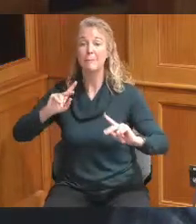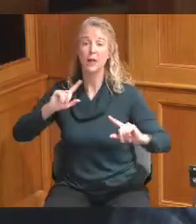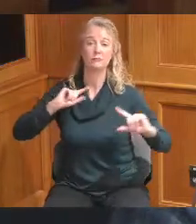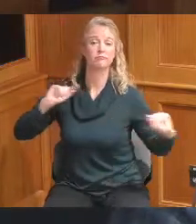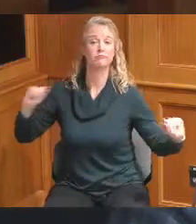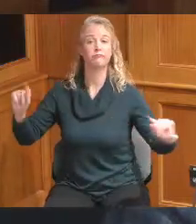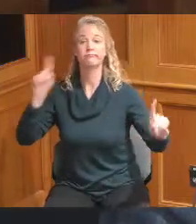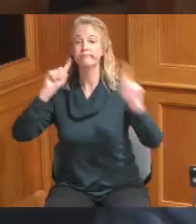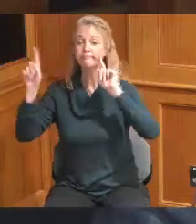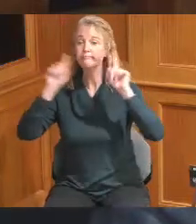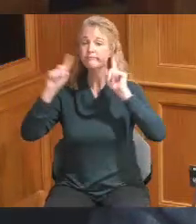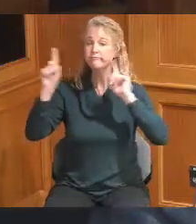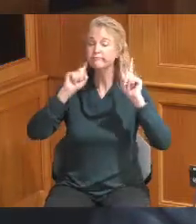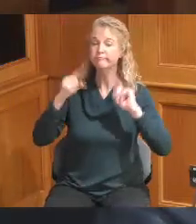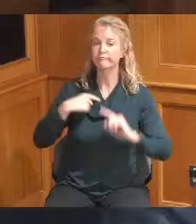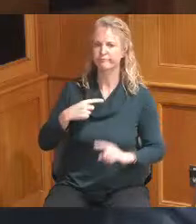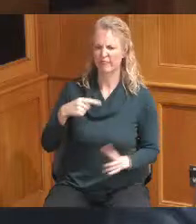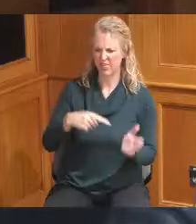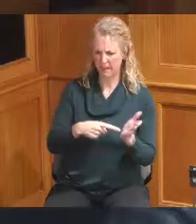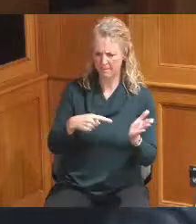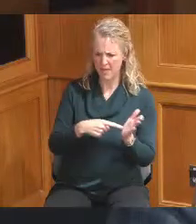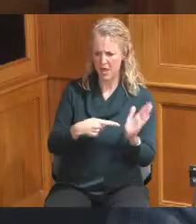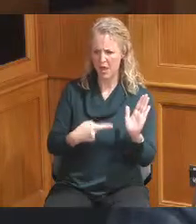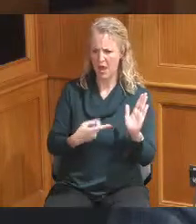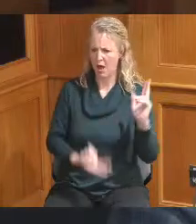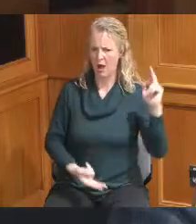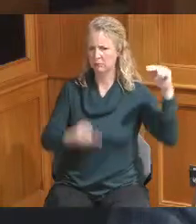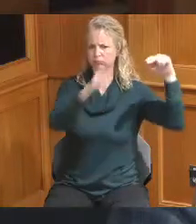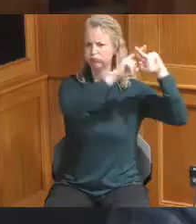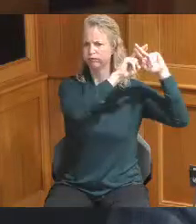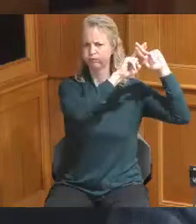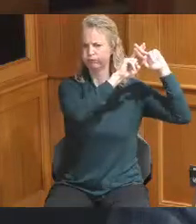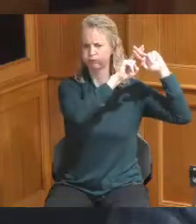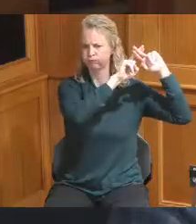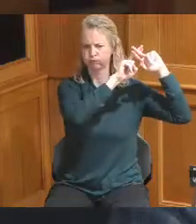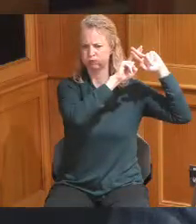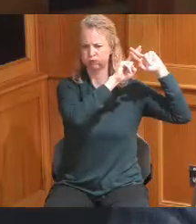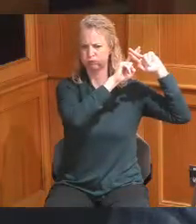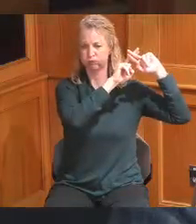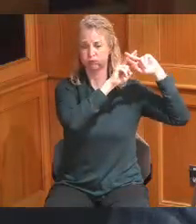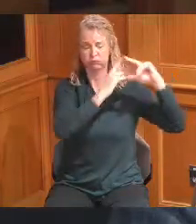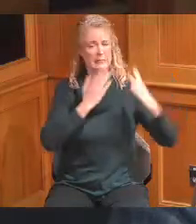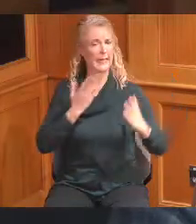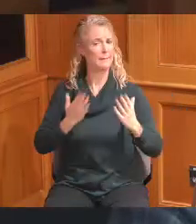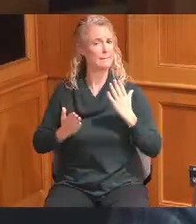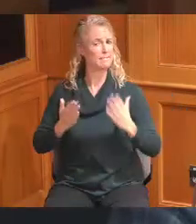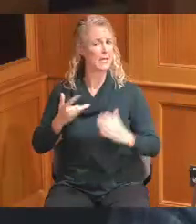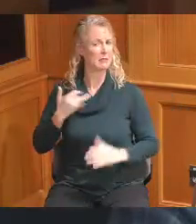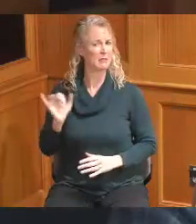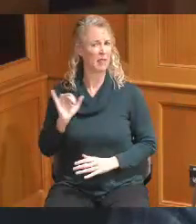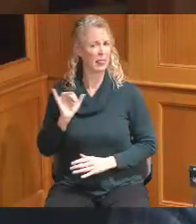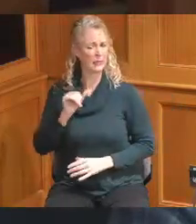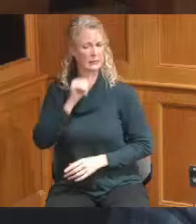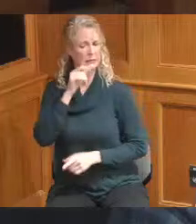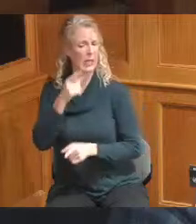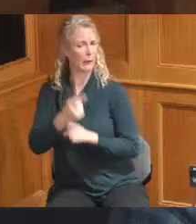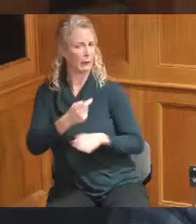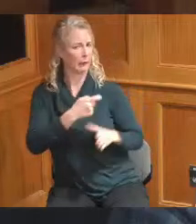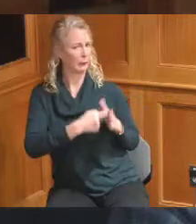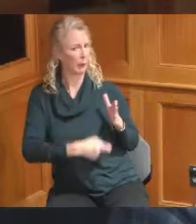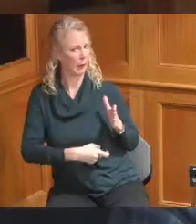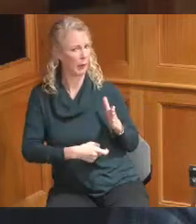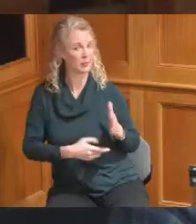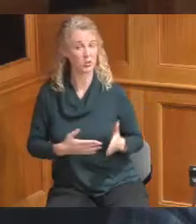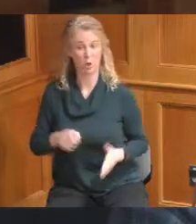that they're getting, these bills have jumped, and there may be some overbilling. And so I don't know if there's